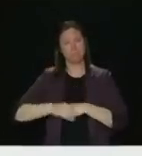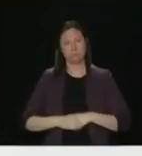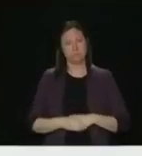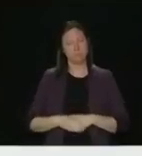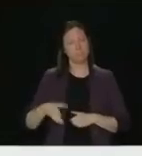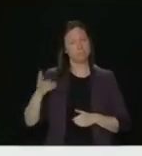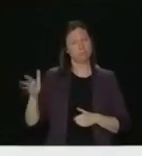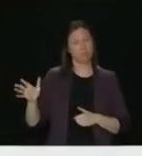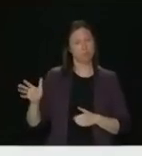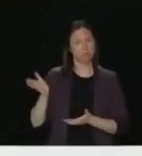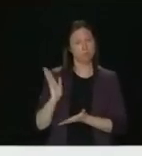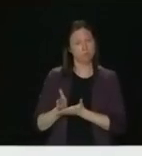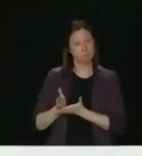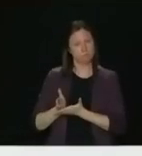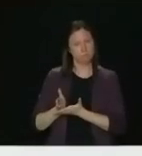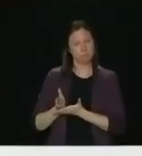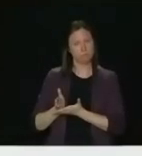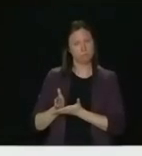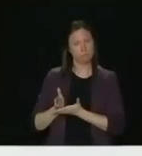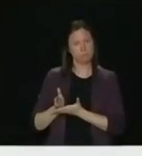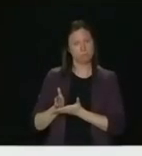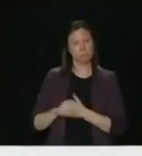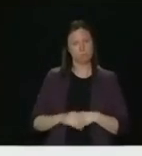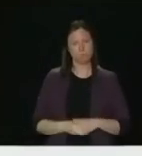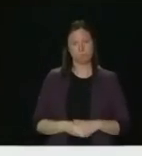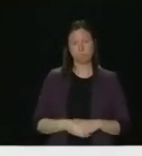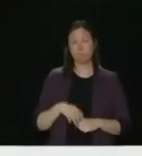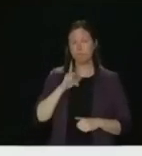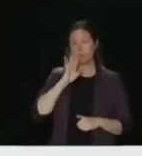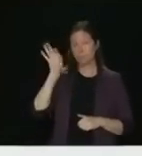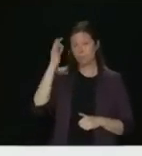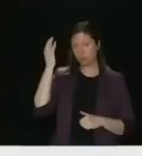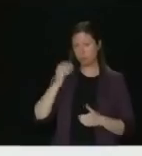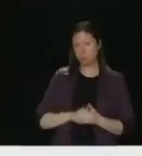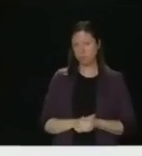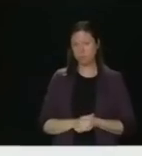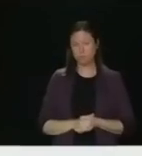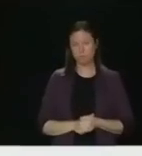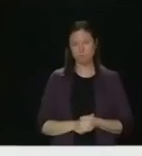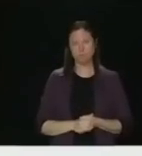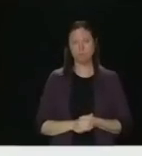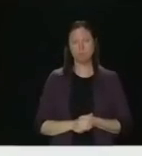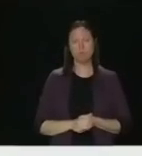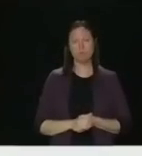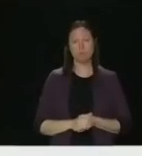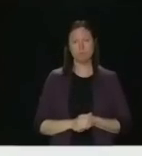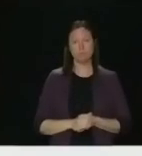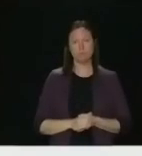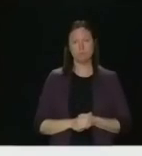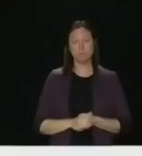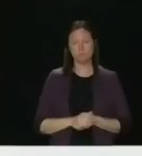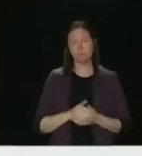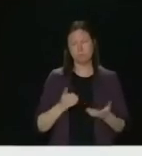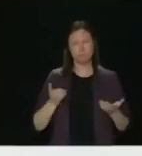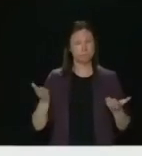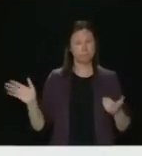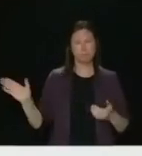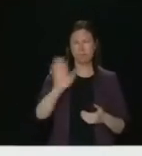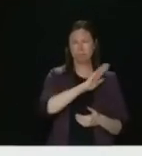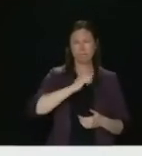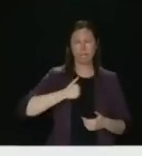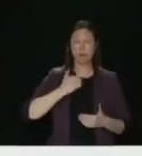It has to stop. Tout le monde est fatigué de la pandémie. Everyone is tired of the